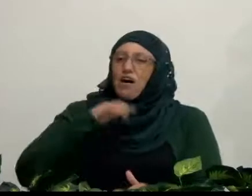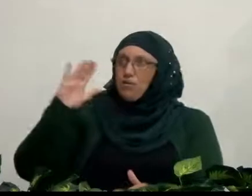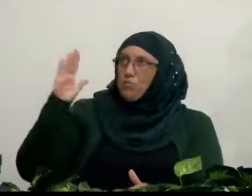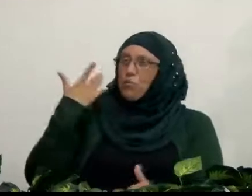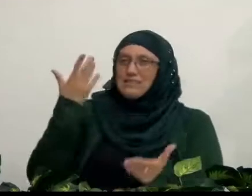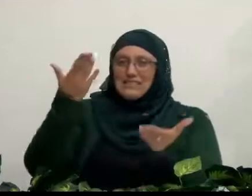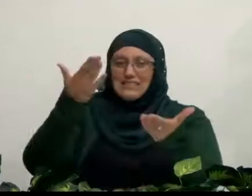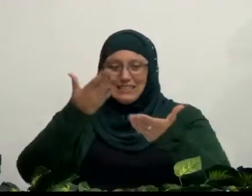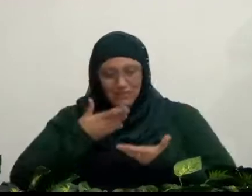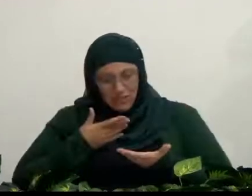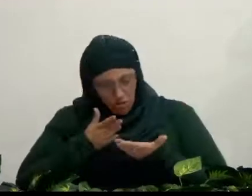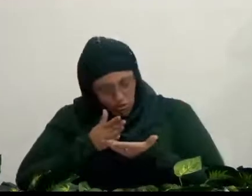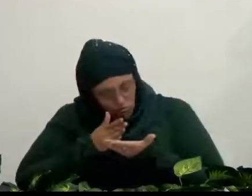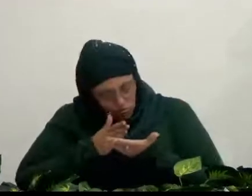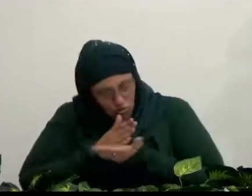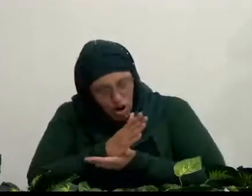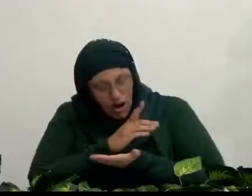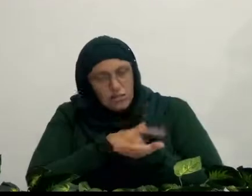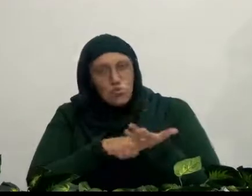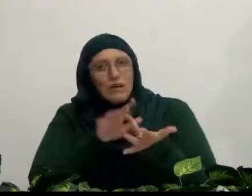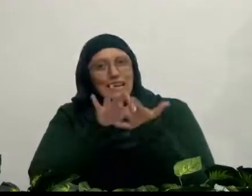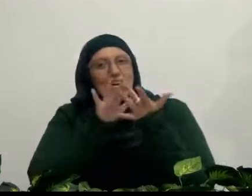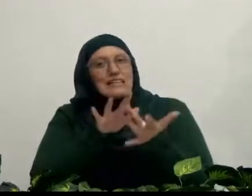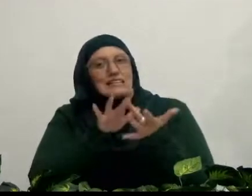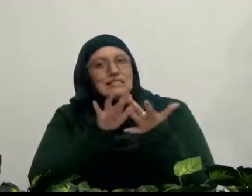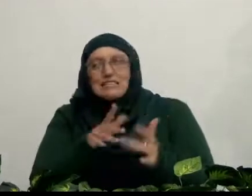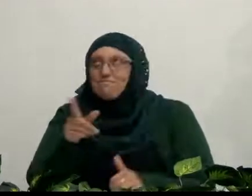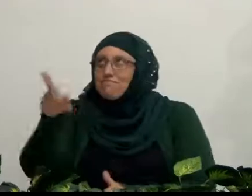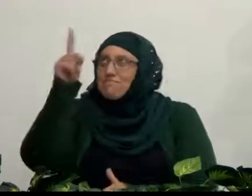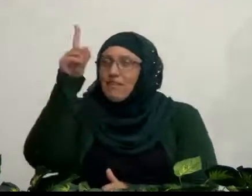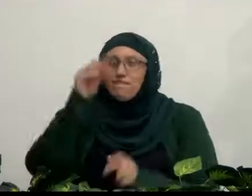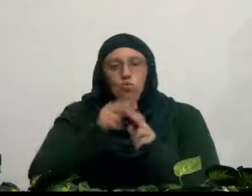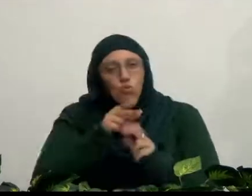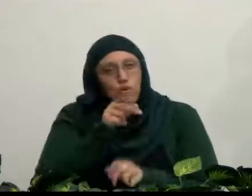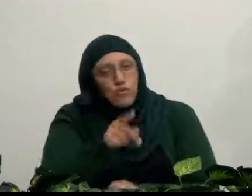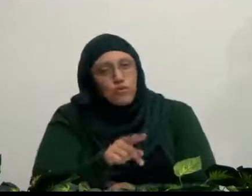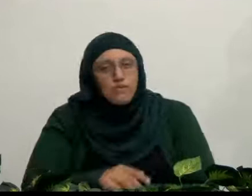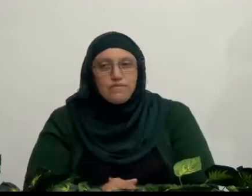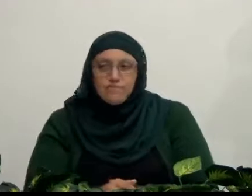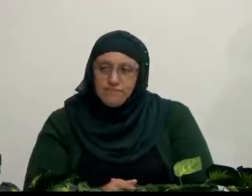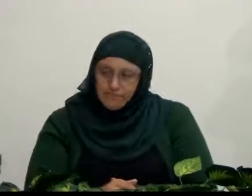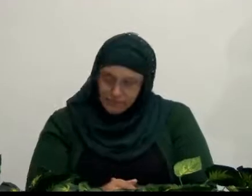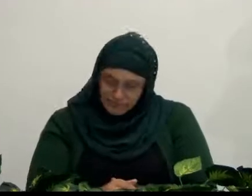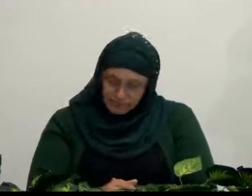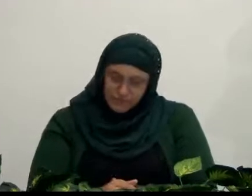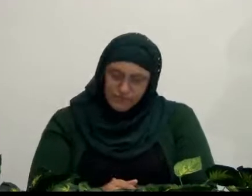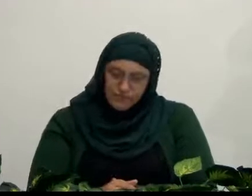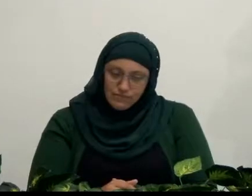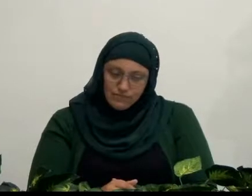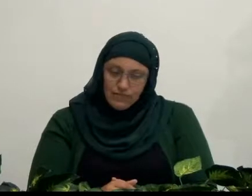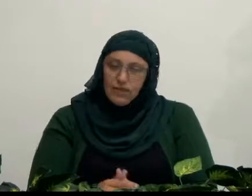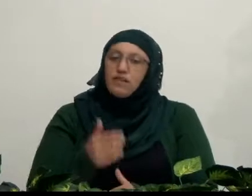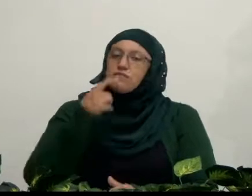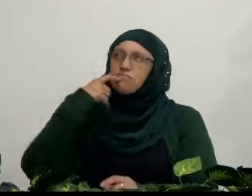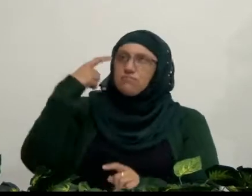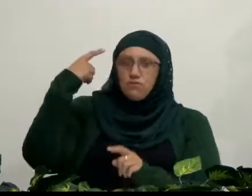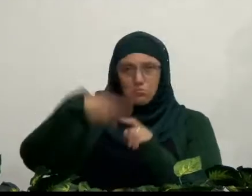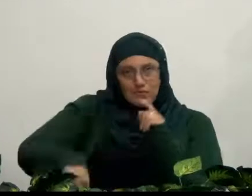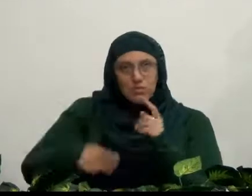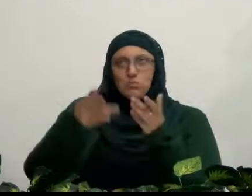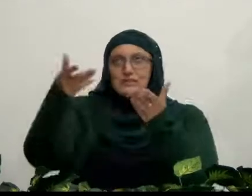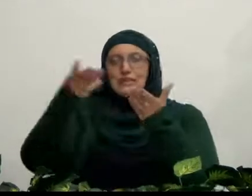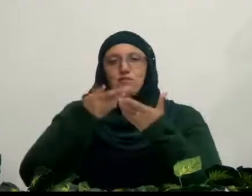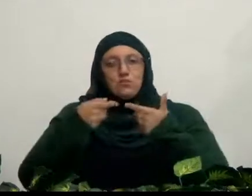right and the privilege to intercede. Wa udhina li bi an adkhul al jannah, permission was given to me